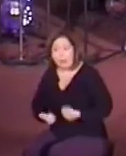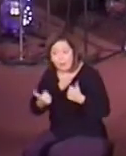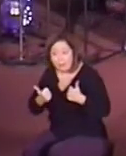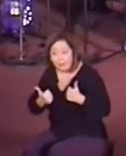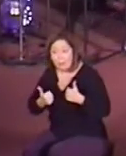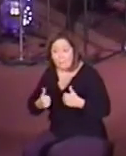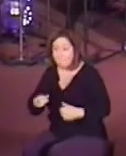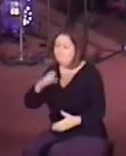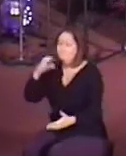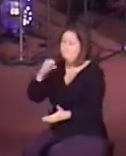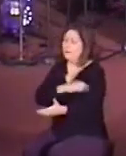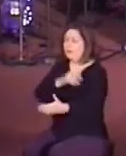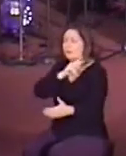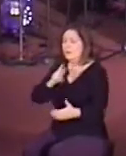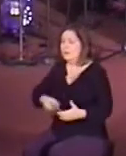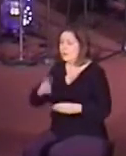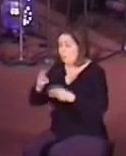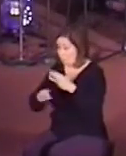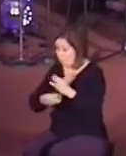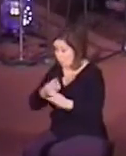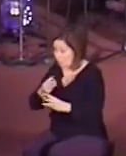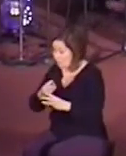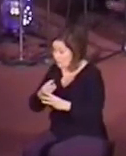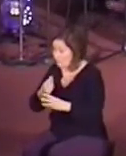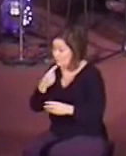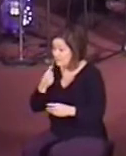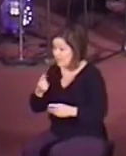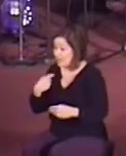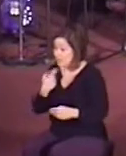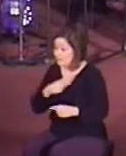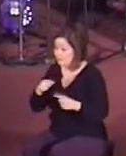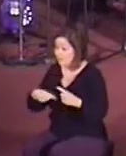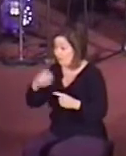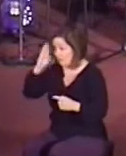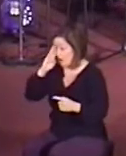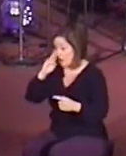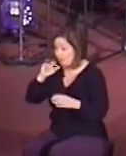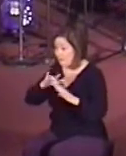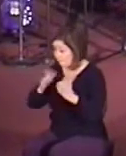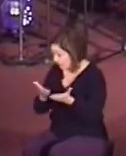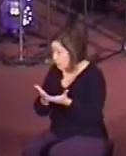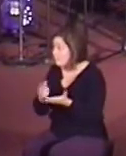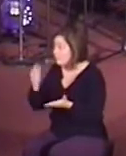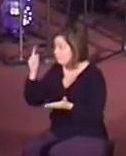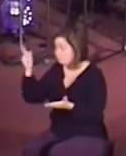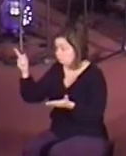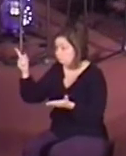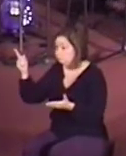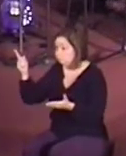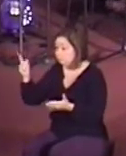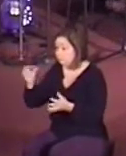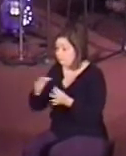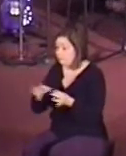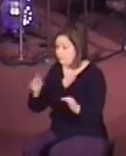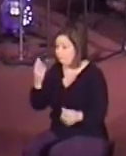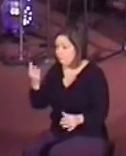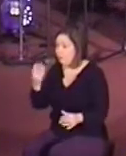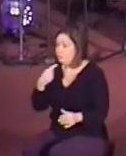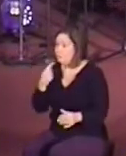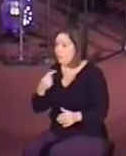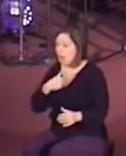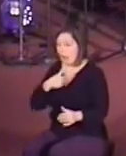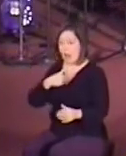One of the most powerful kings in the world is telling us about the God of the Bible. He says in verse 4 that